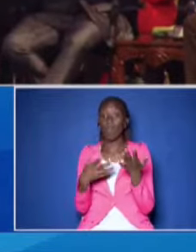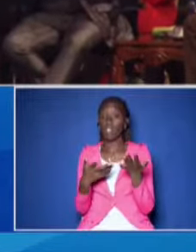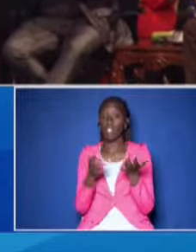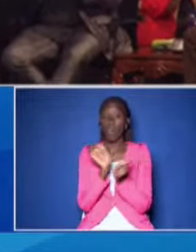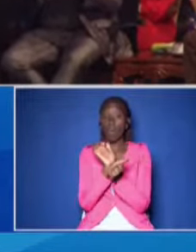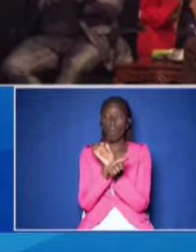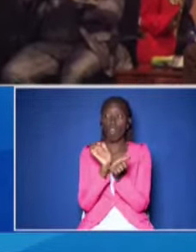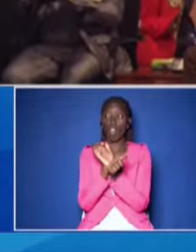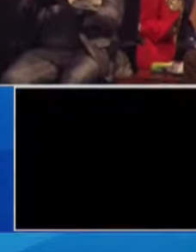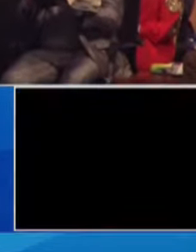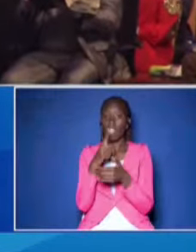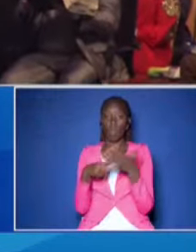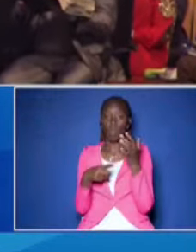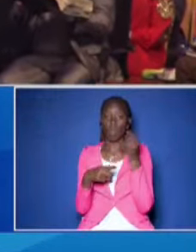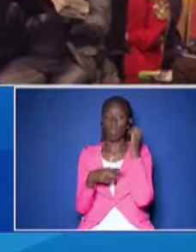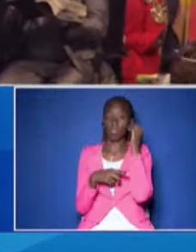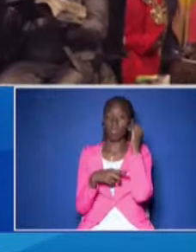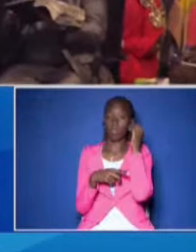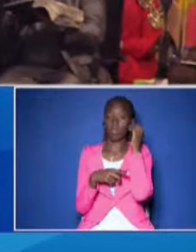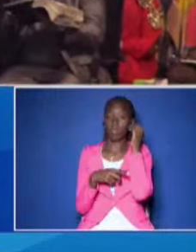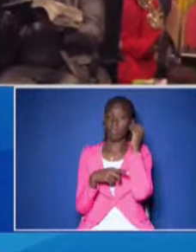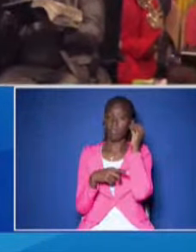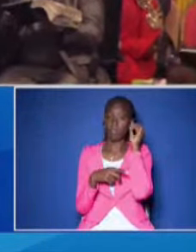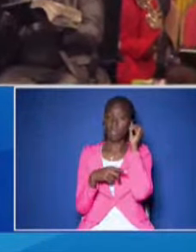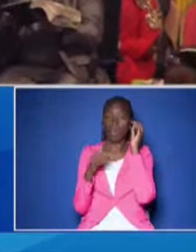Epistles of Paul are also